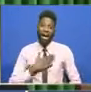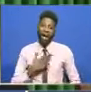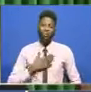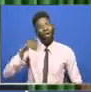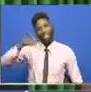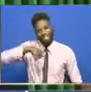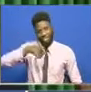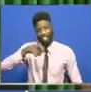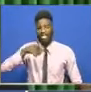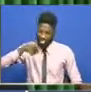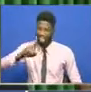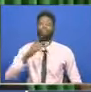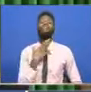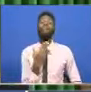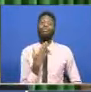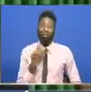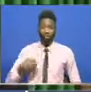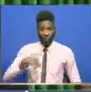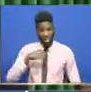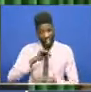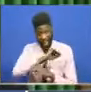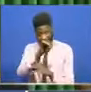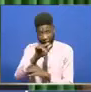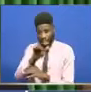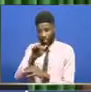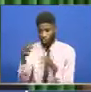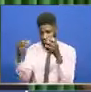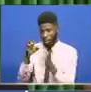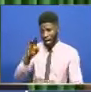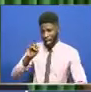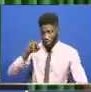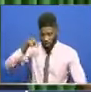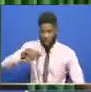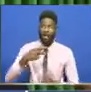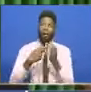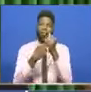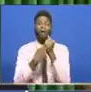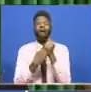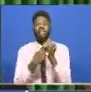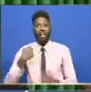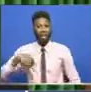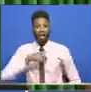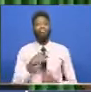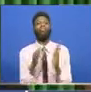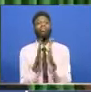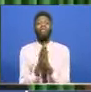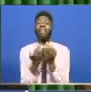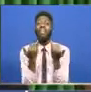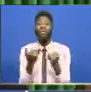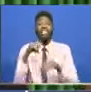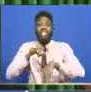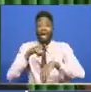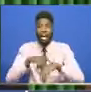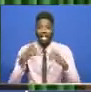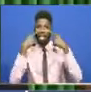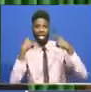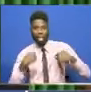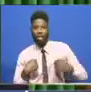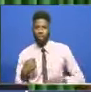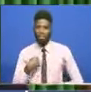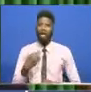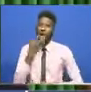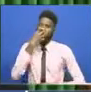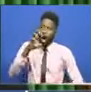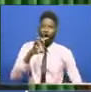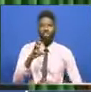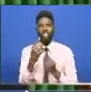And we are asking you to partner with us. This is not the time to show prowess in debate. This is the